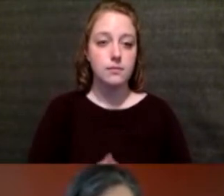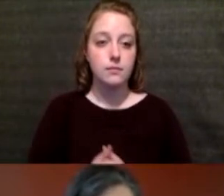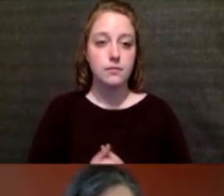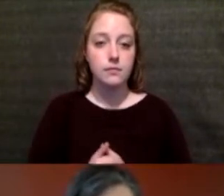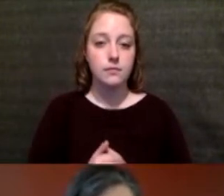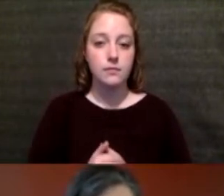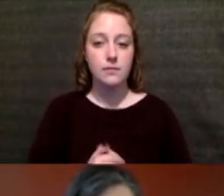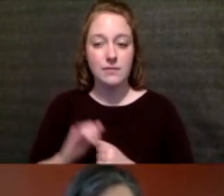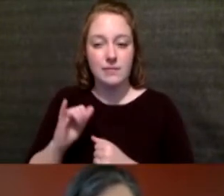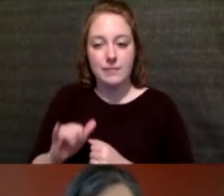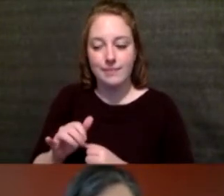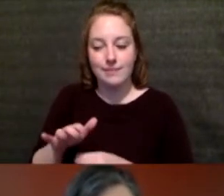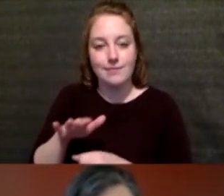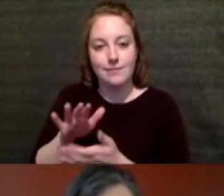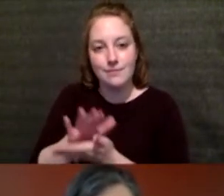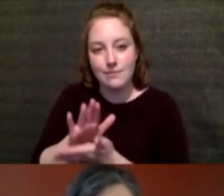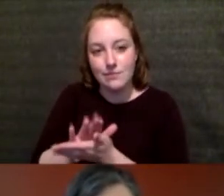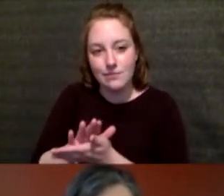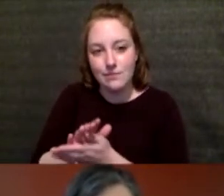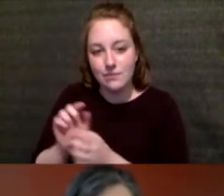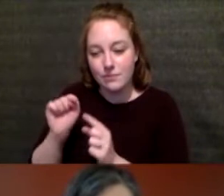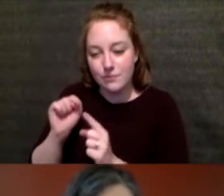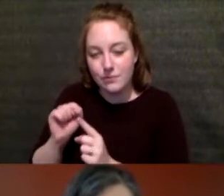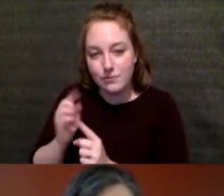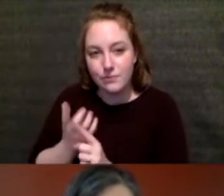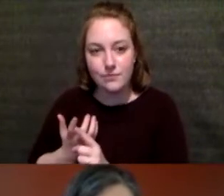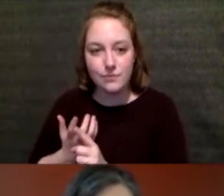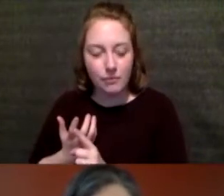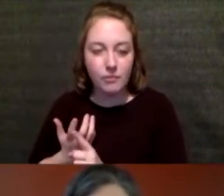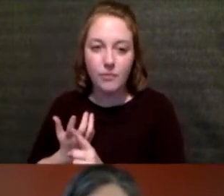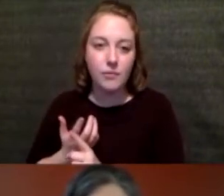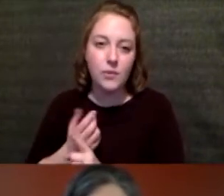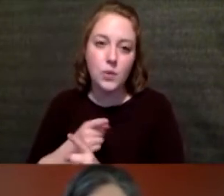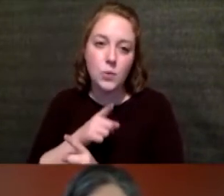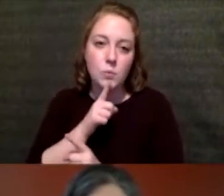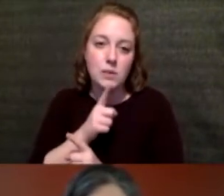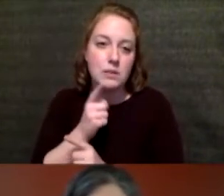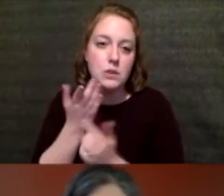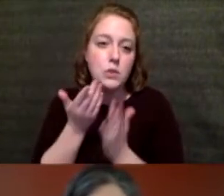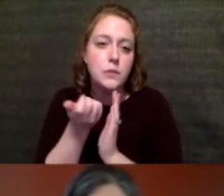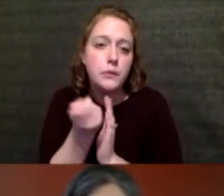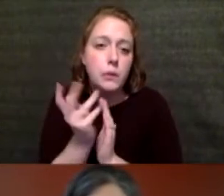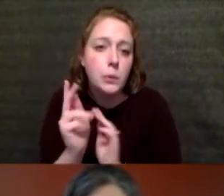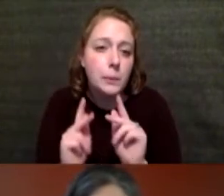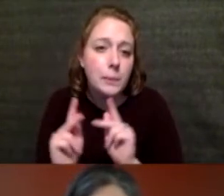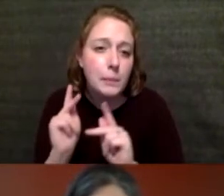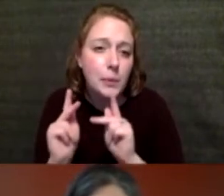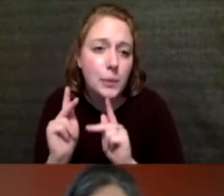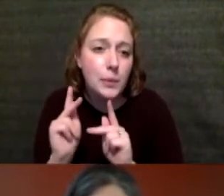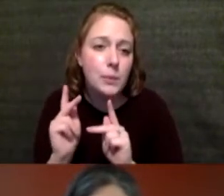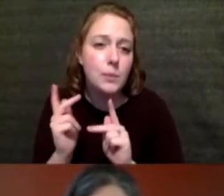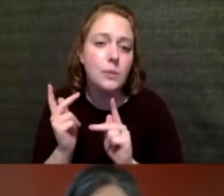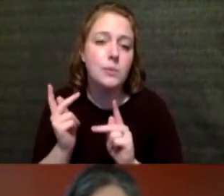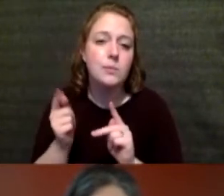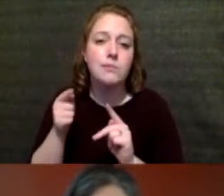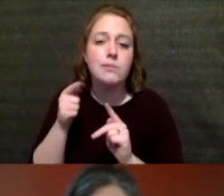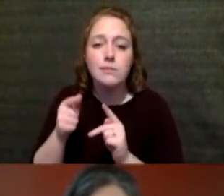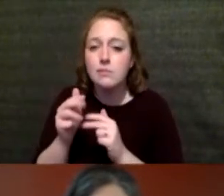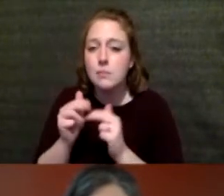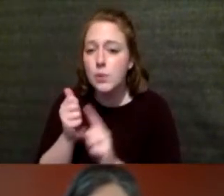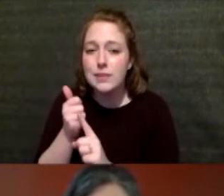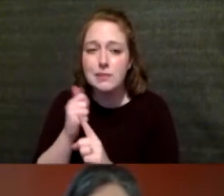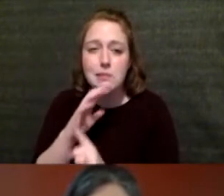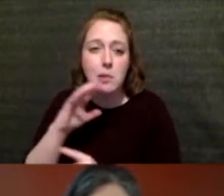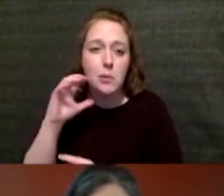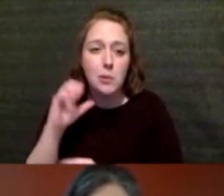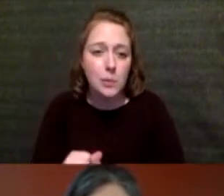niche school in a really untenable facility, facility that, I mean, that's got to undermine the educational quality. It's got to undermine